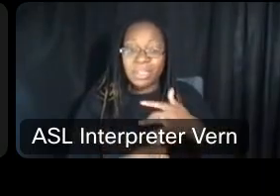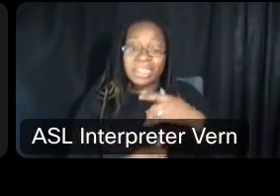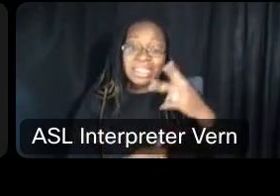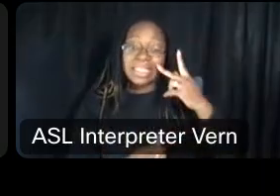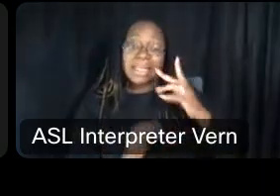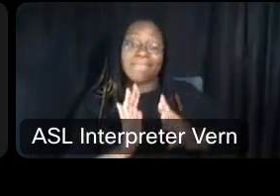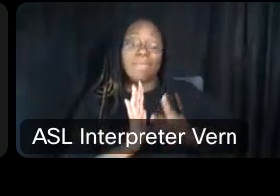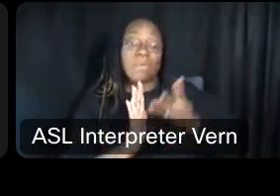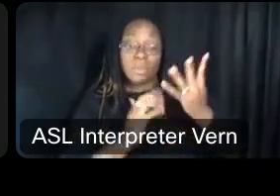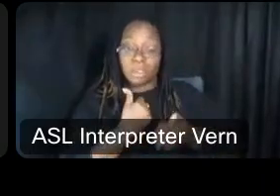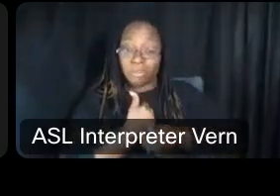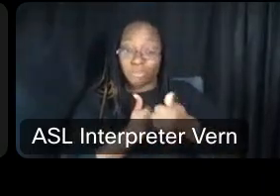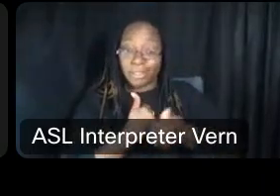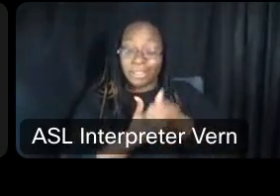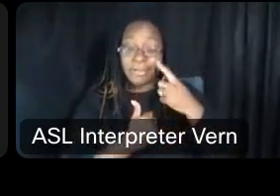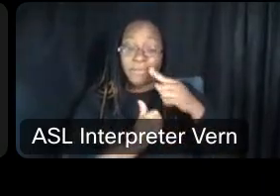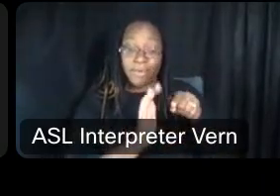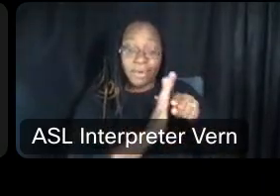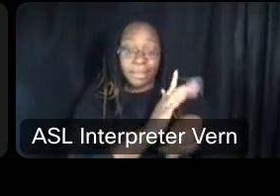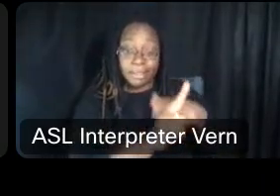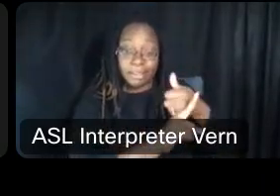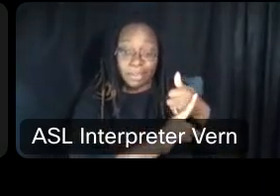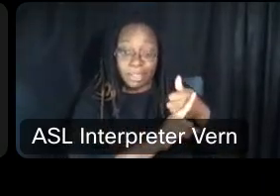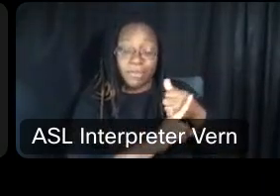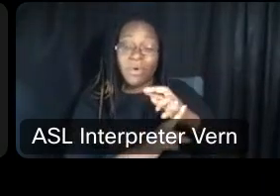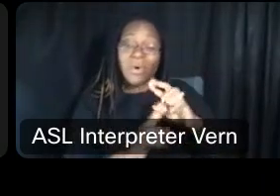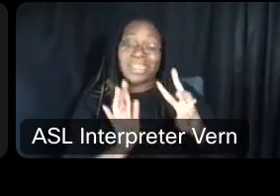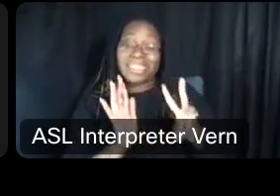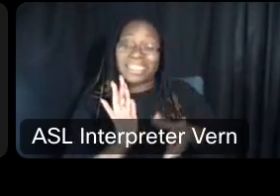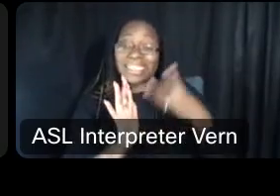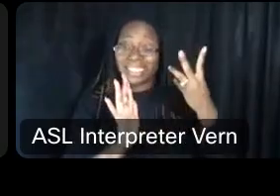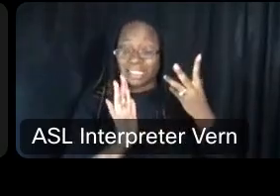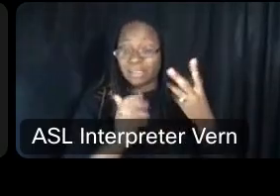higher risk for developing a diagnosable substance use disorder.